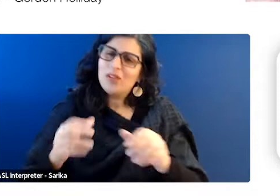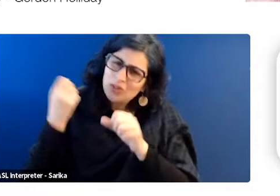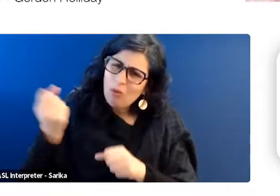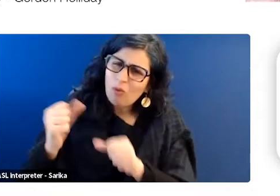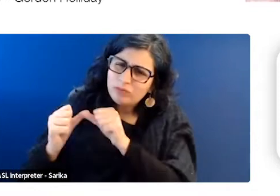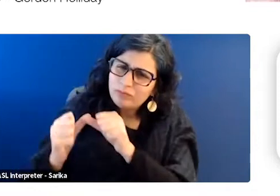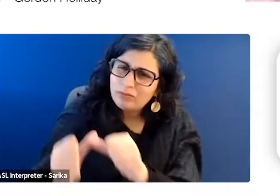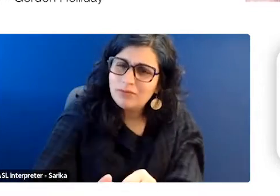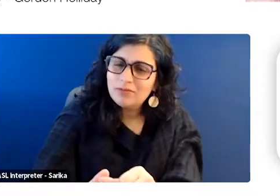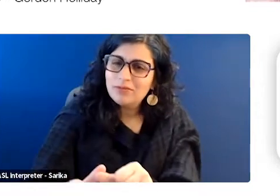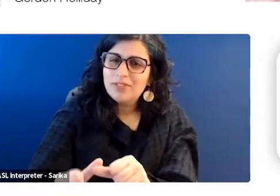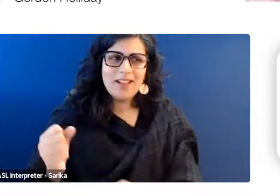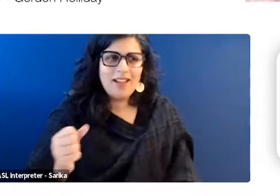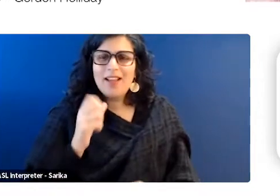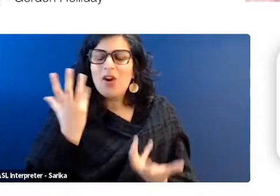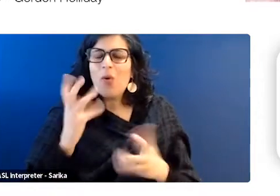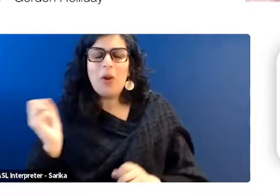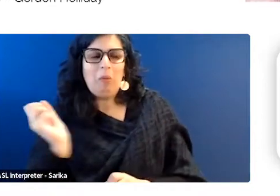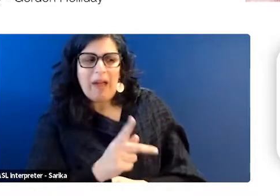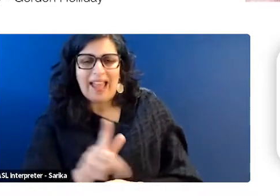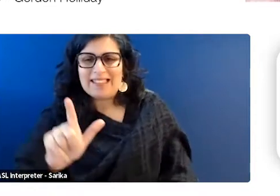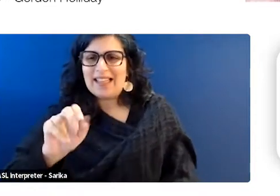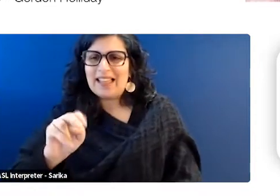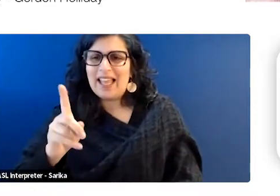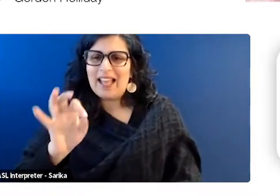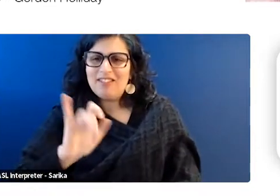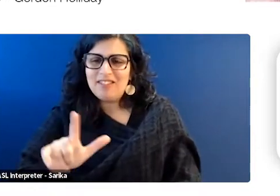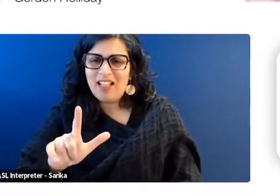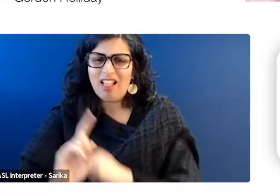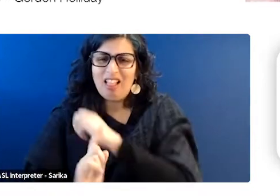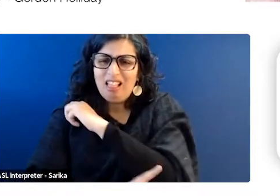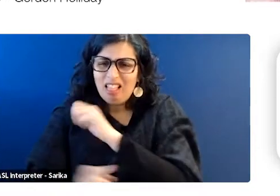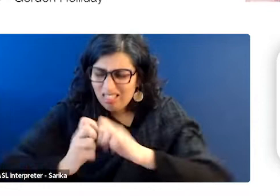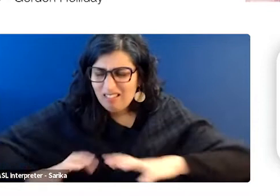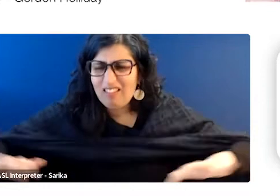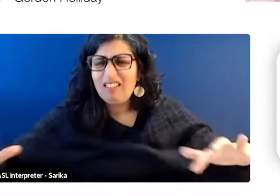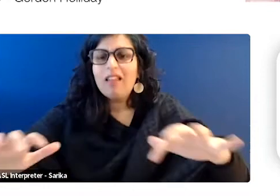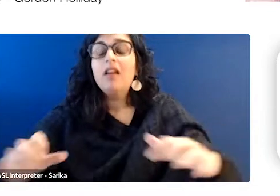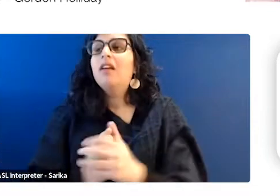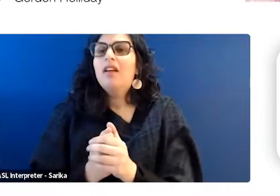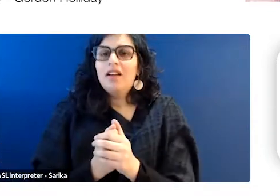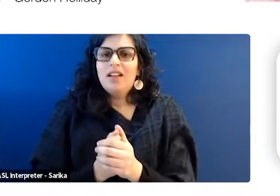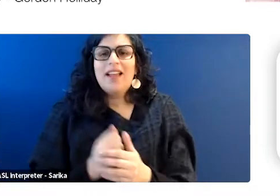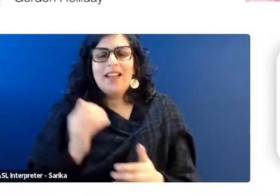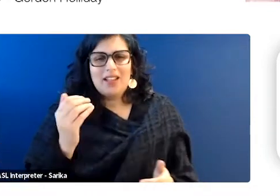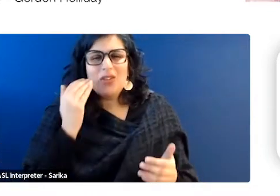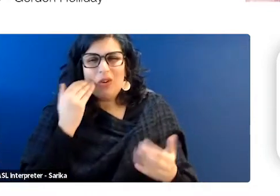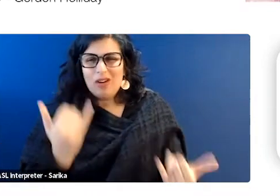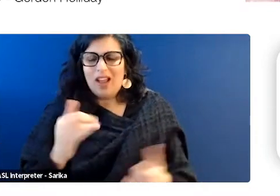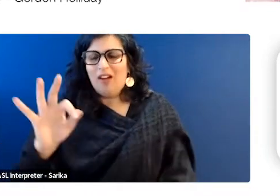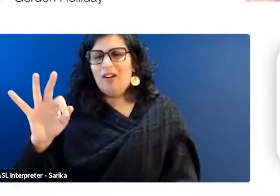it ends up back in landfill. We have fast fashion brands where it's like you buy something and